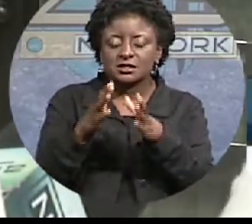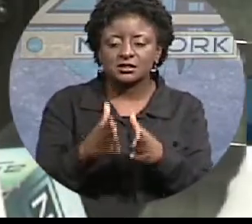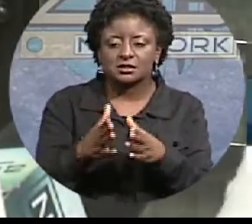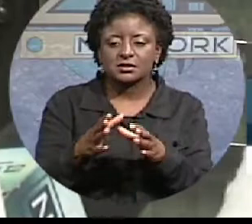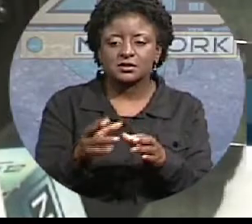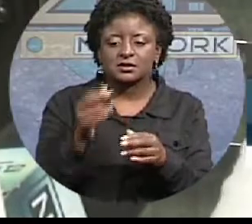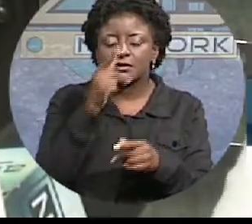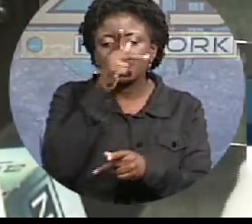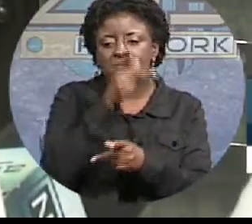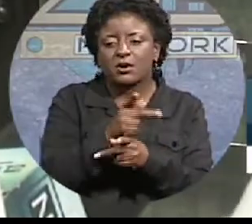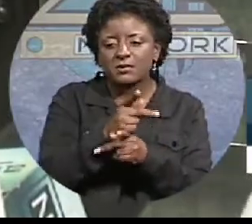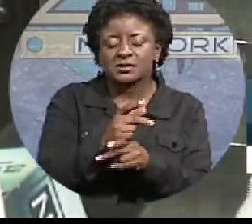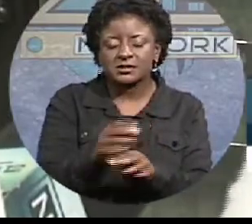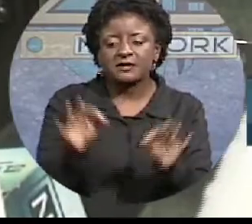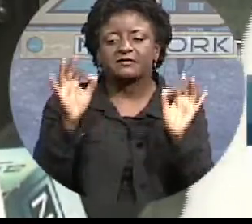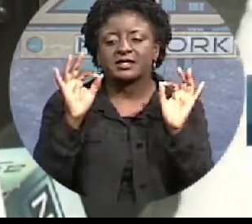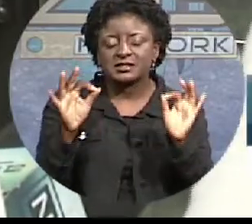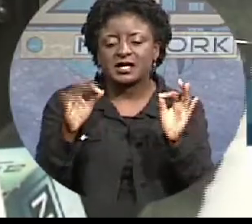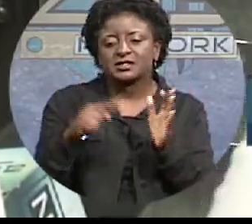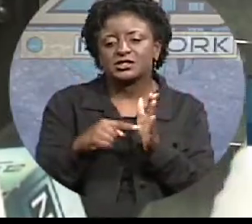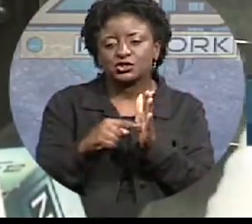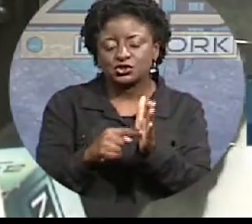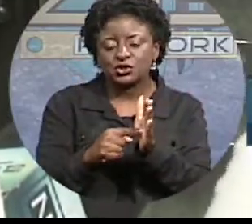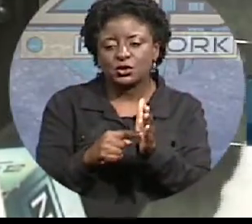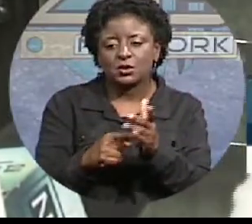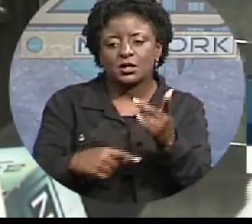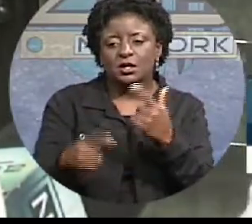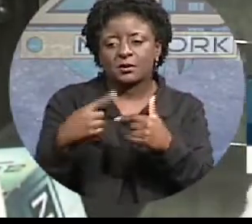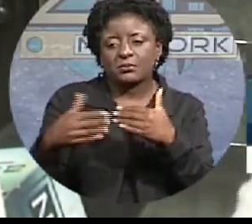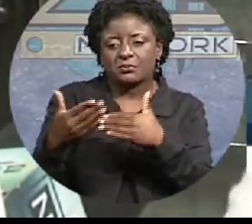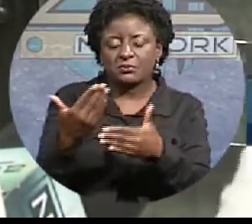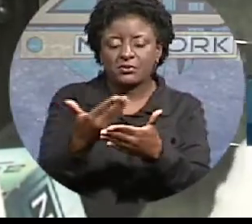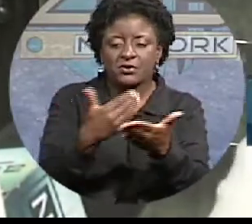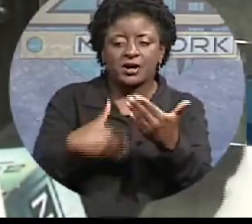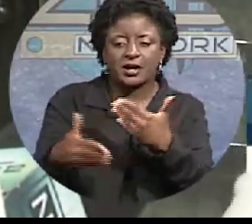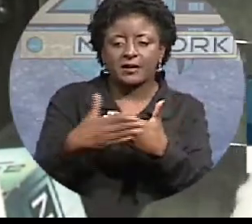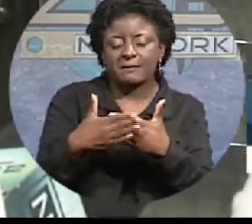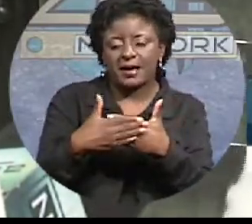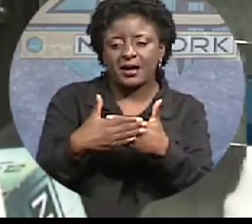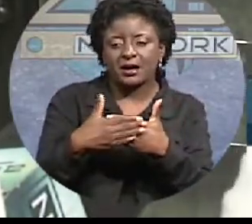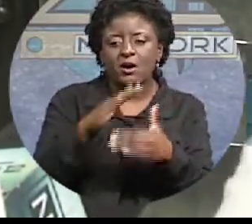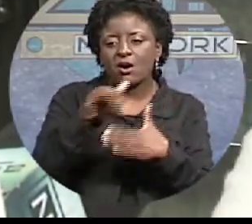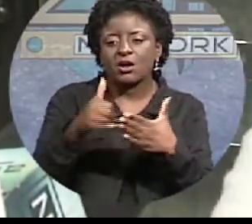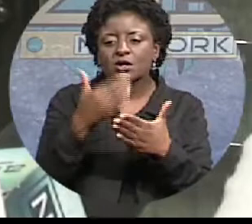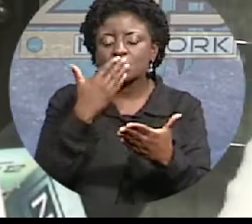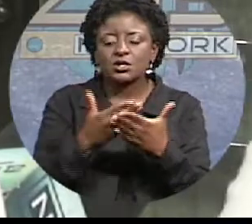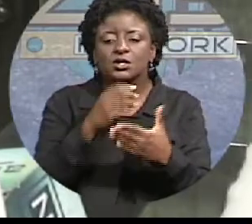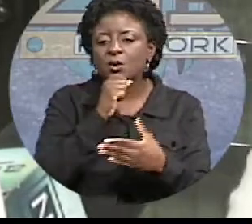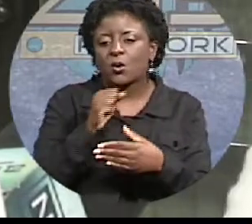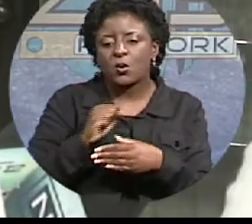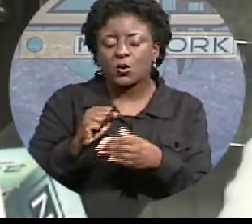fantastic show. We're going to go back in the day, bring back all those good old music.